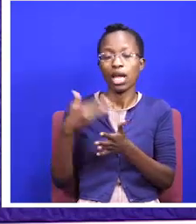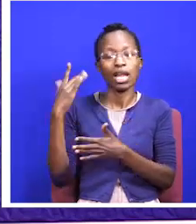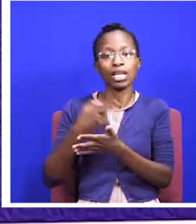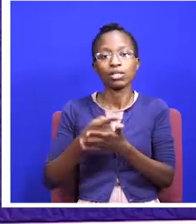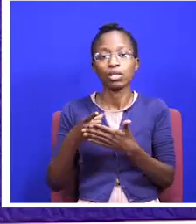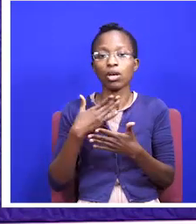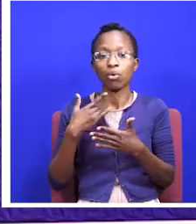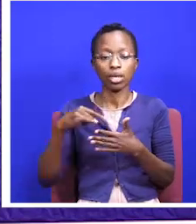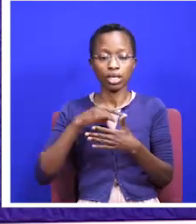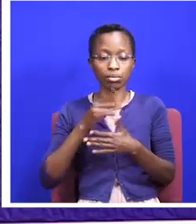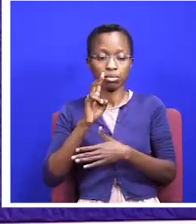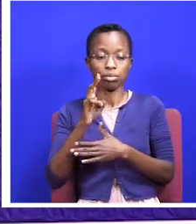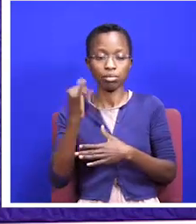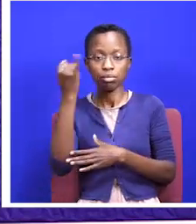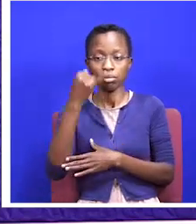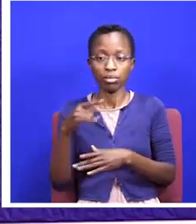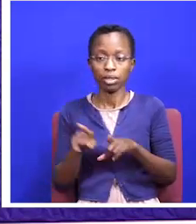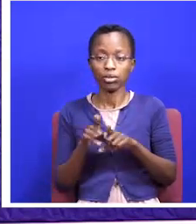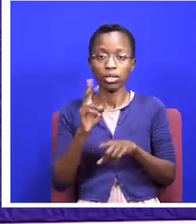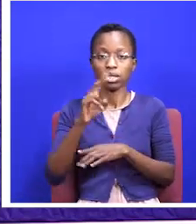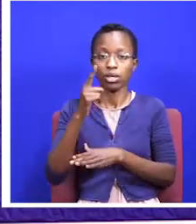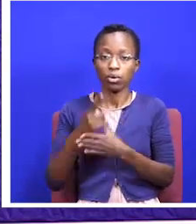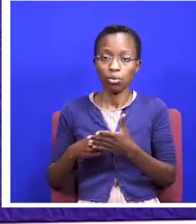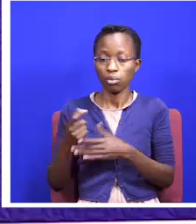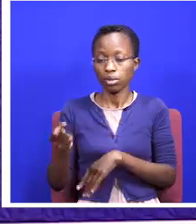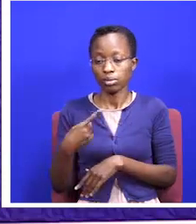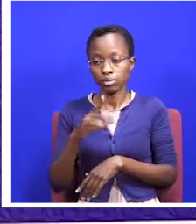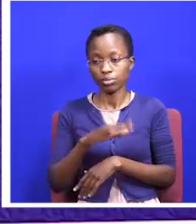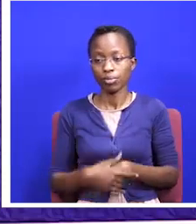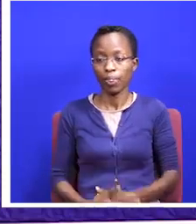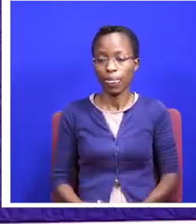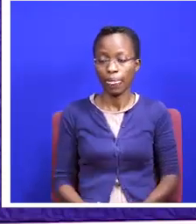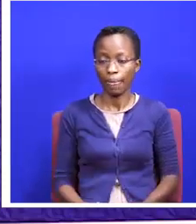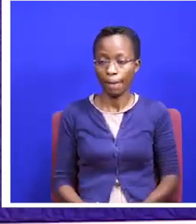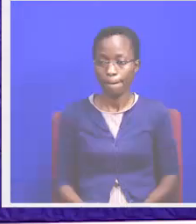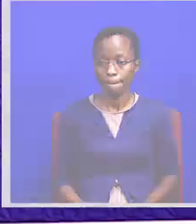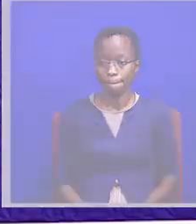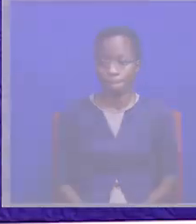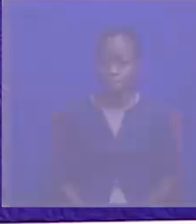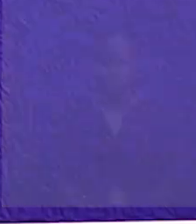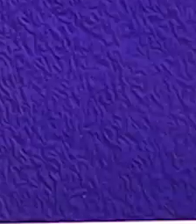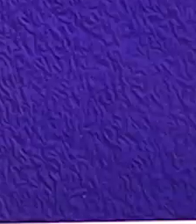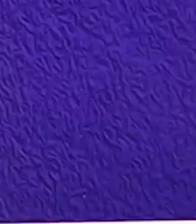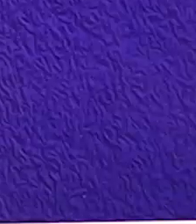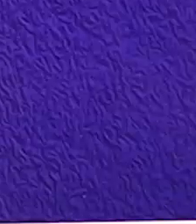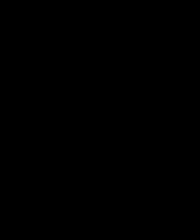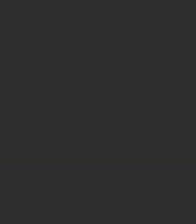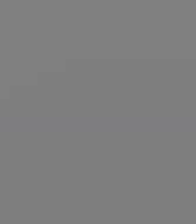craft work that Teacher Carol had given us to do. I want us to take a look together and see what you